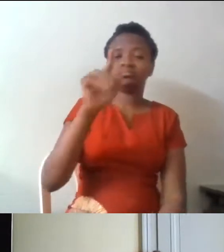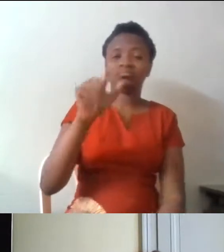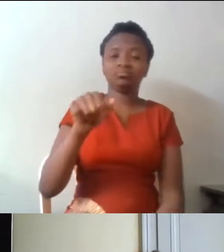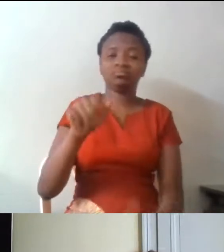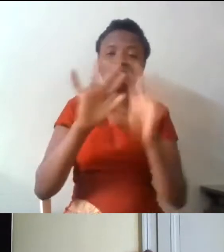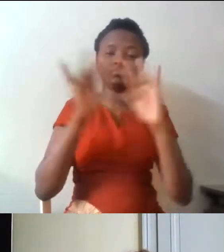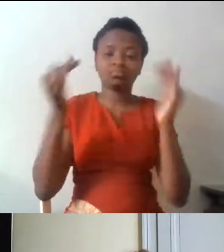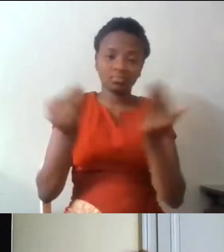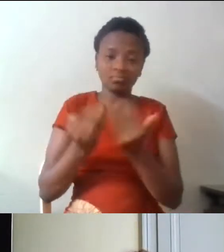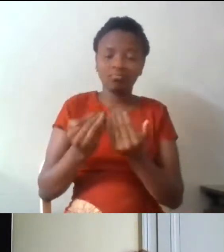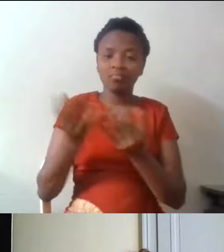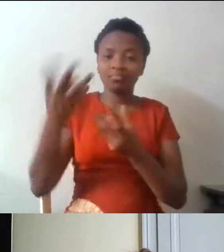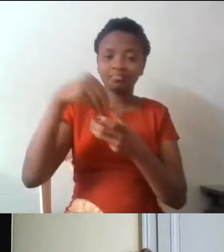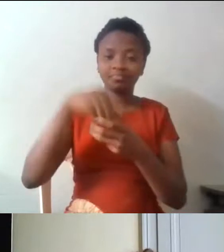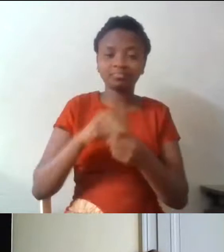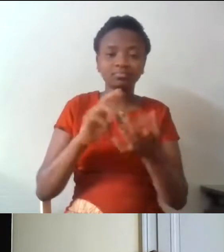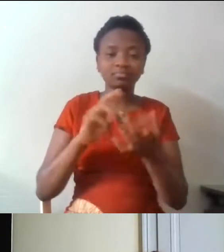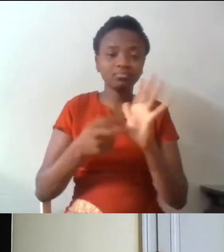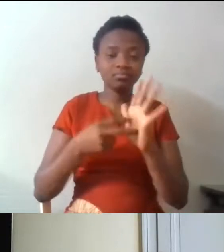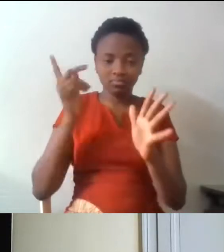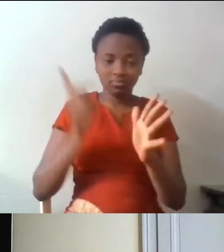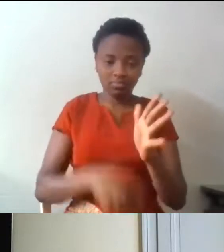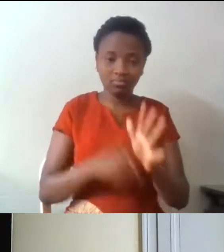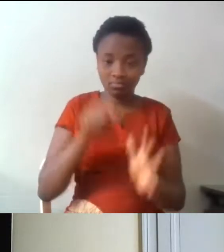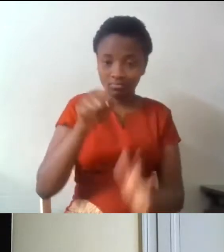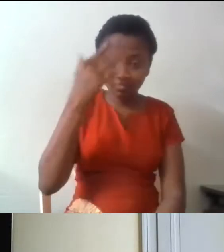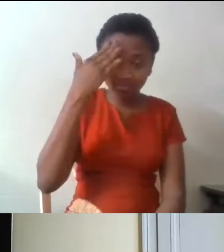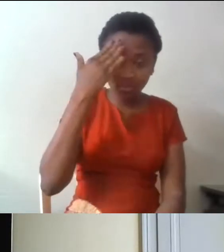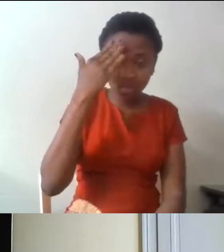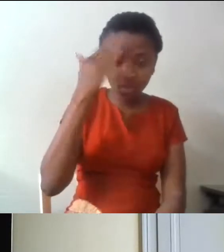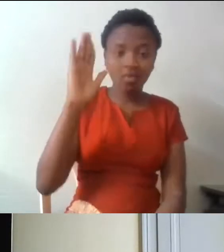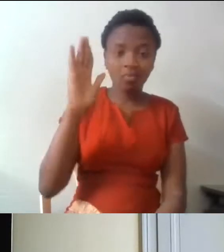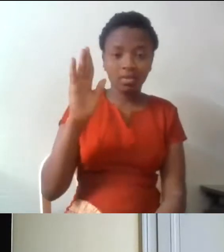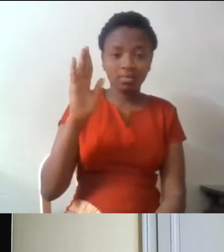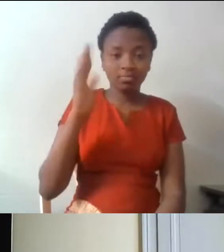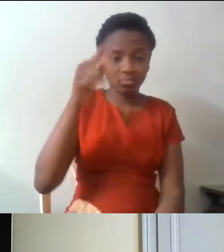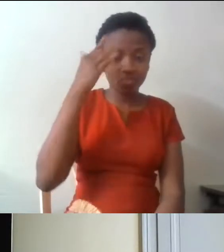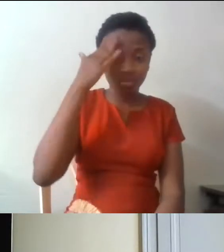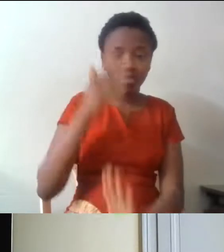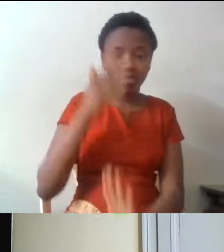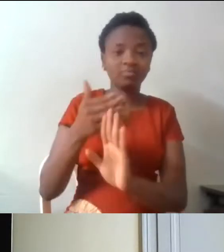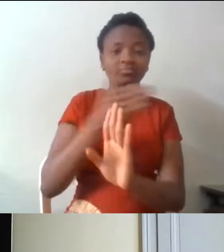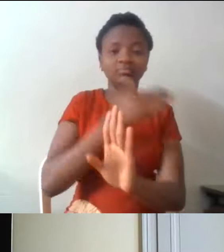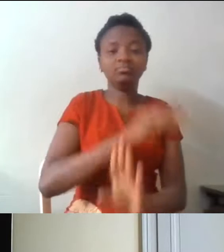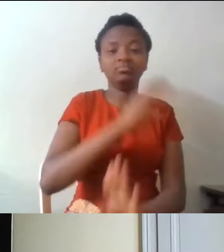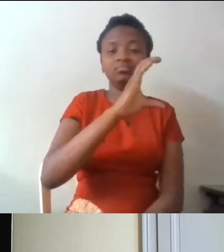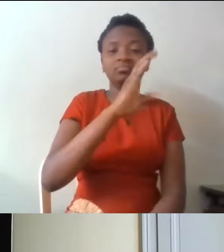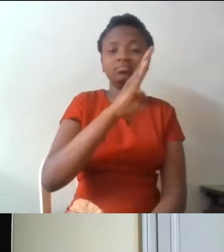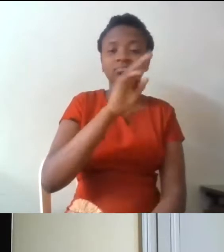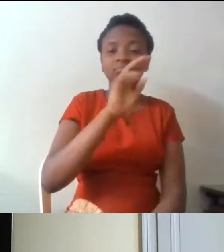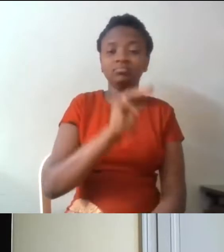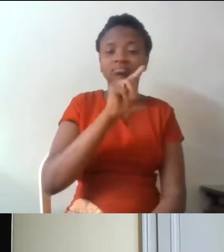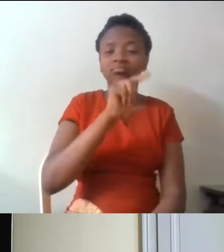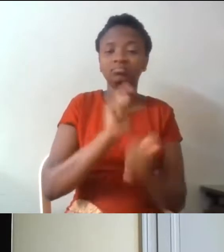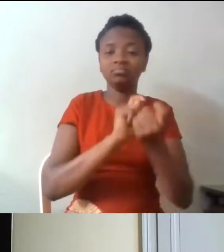Inclusion. For those who are unaware, the former CBM International Federation made changes last year to allow